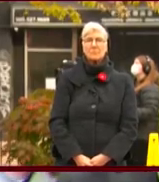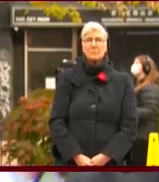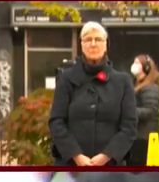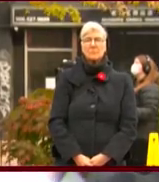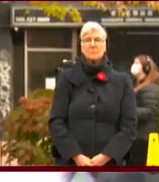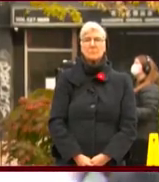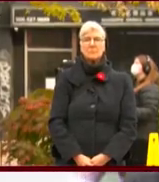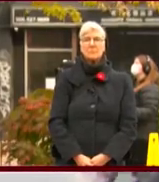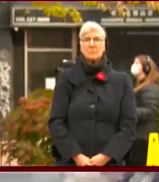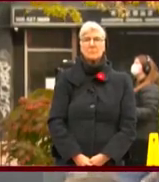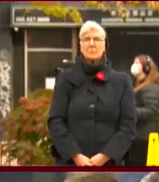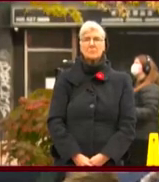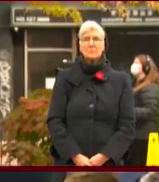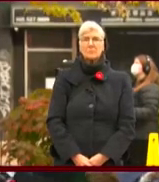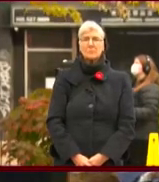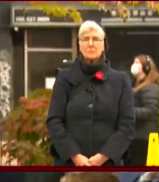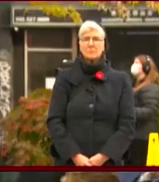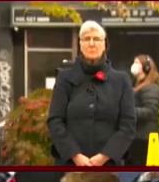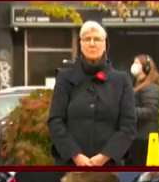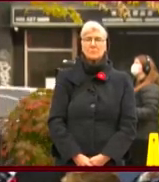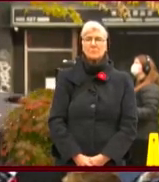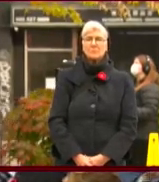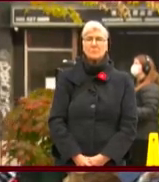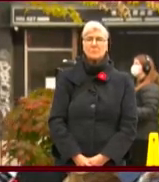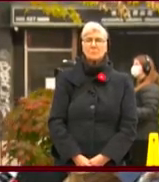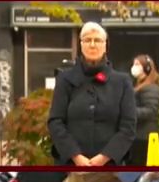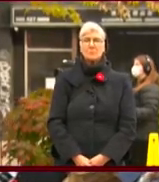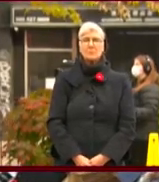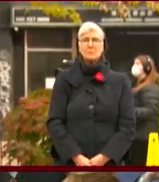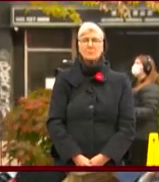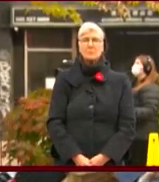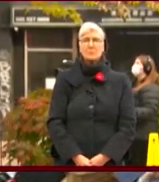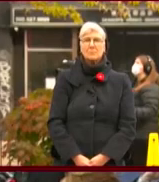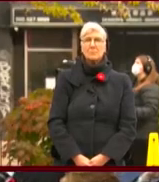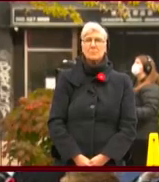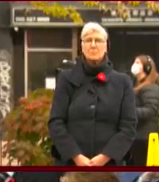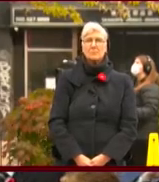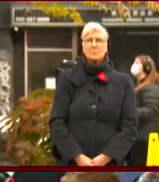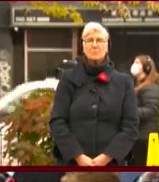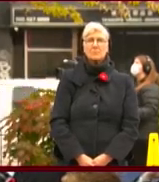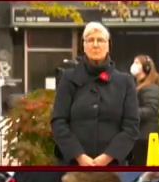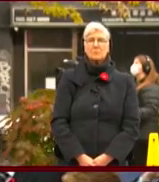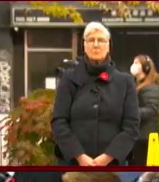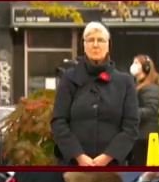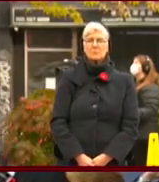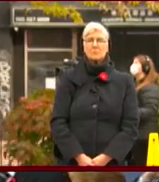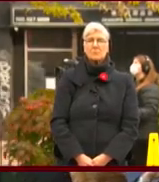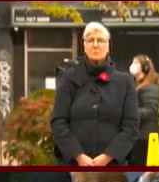Thank you.